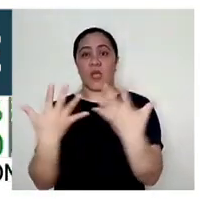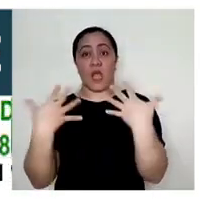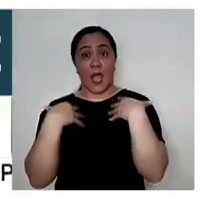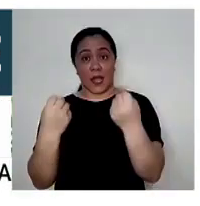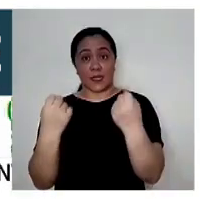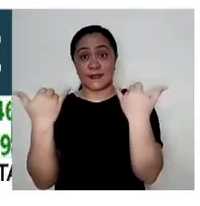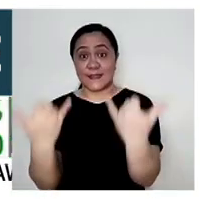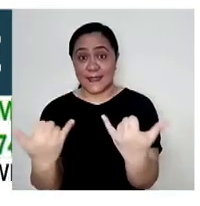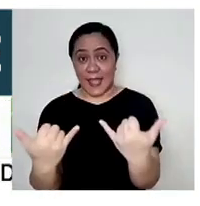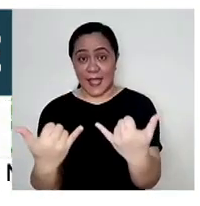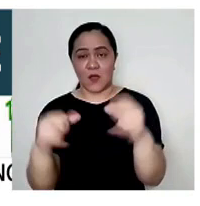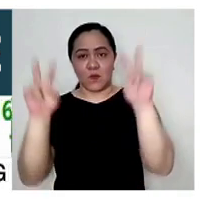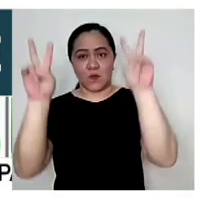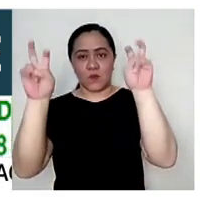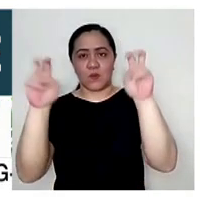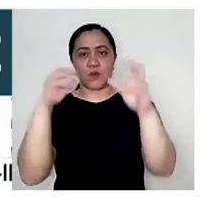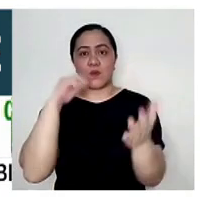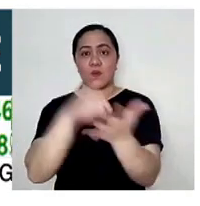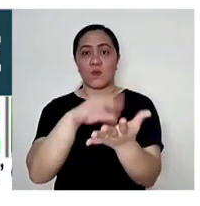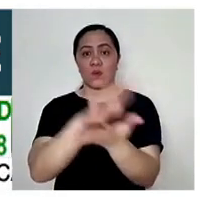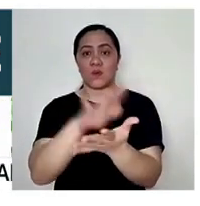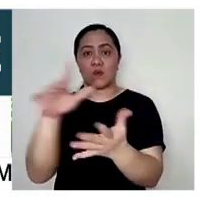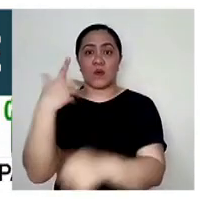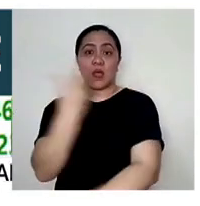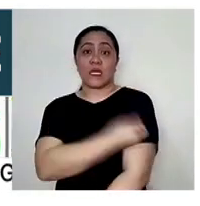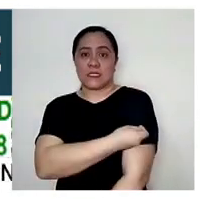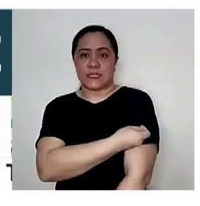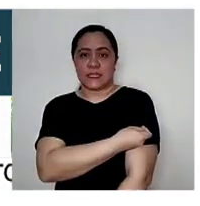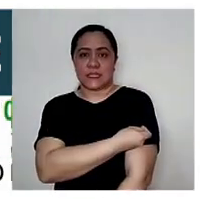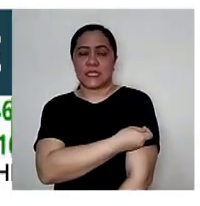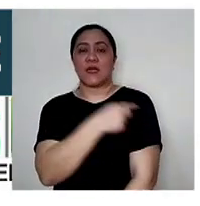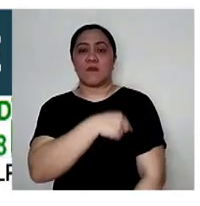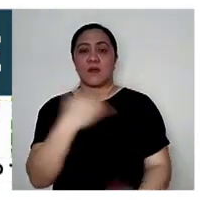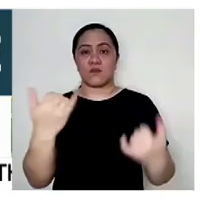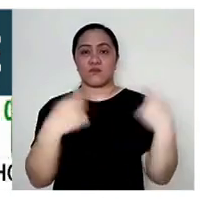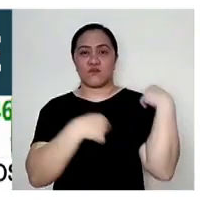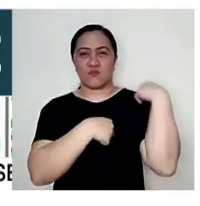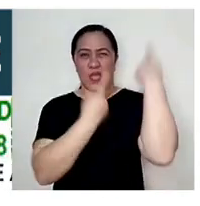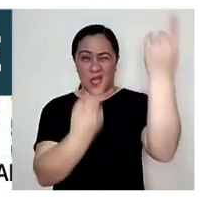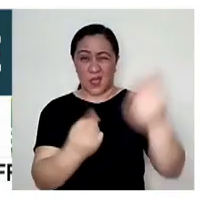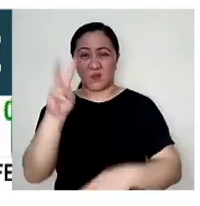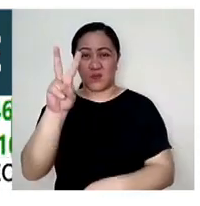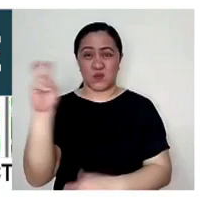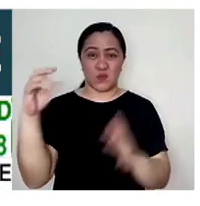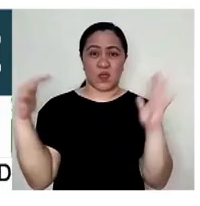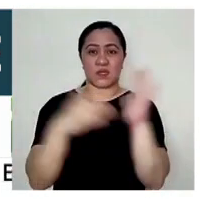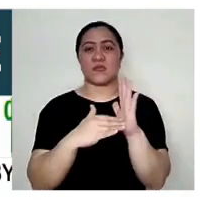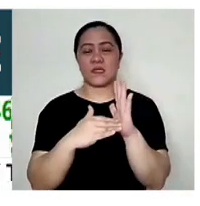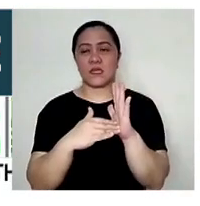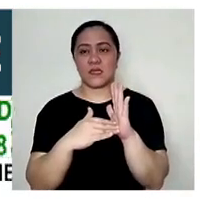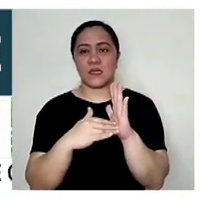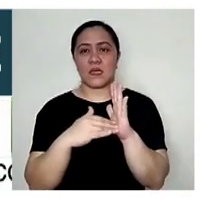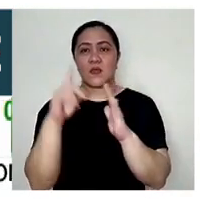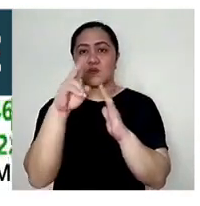is actually credited to vaccine. And it has been here for 200 years. So what do we have to